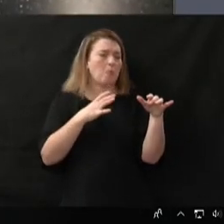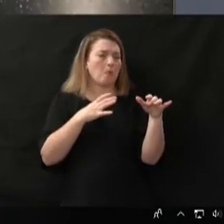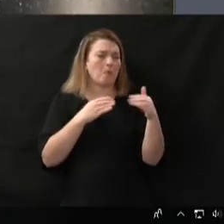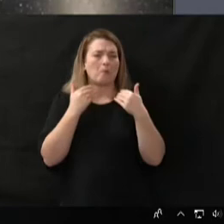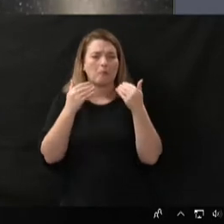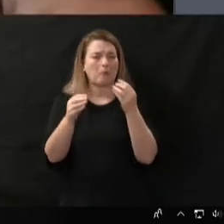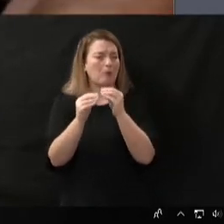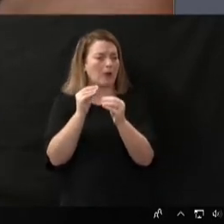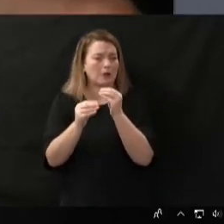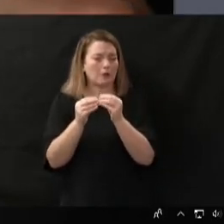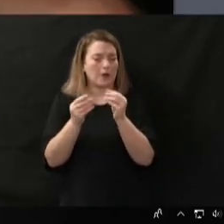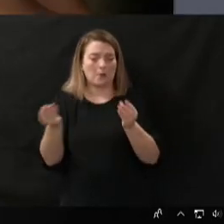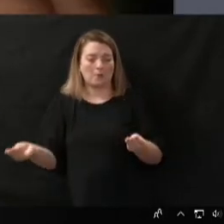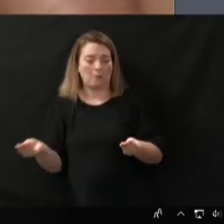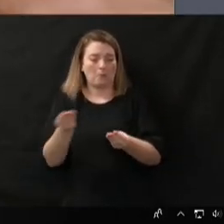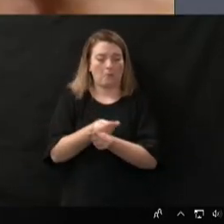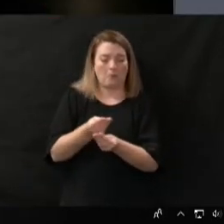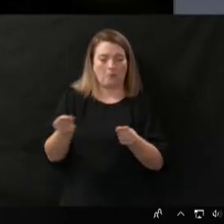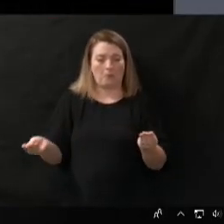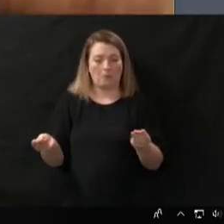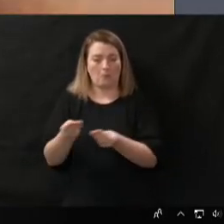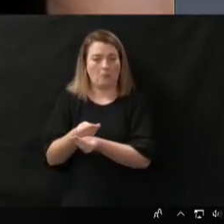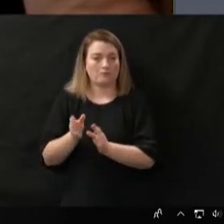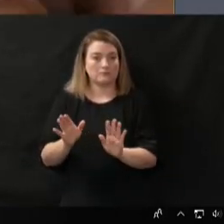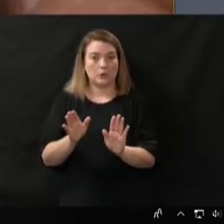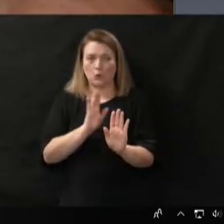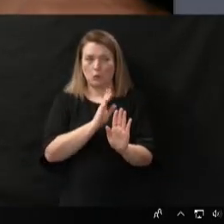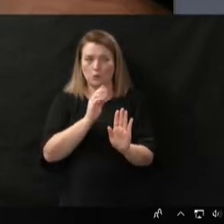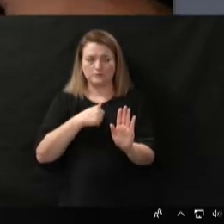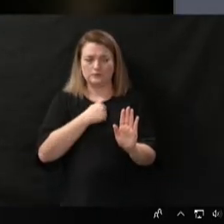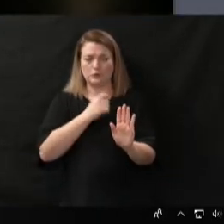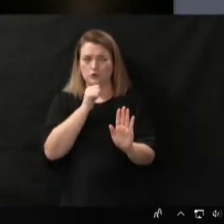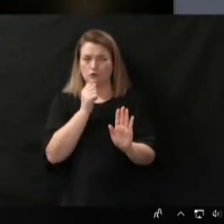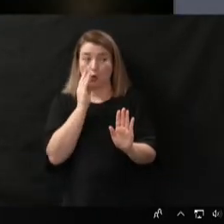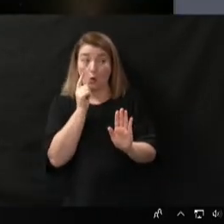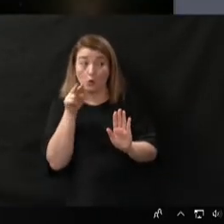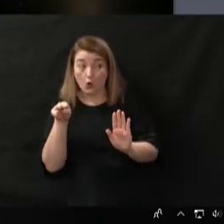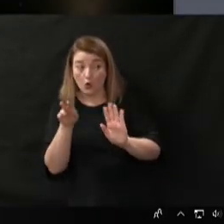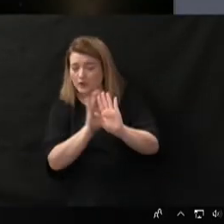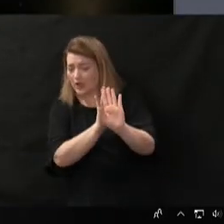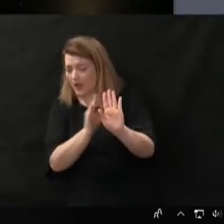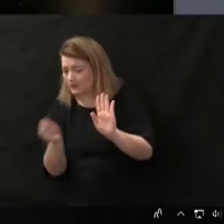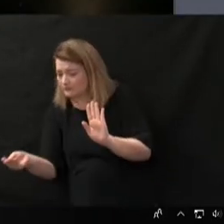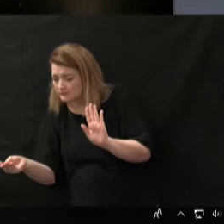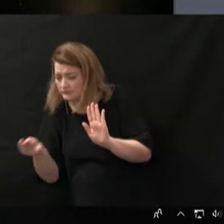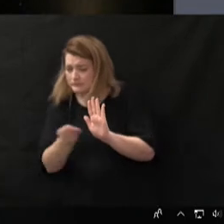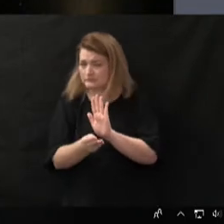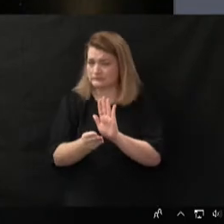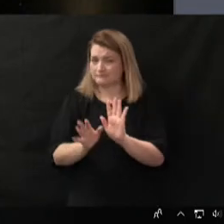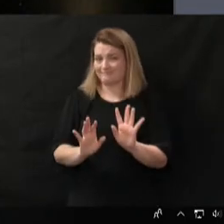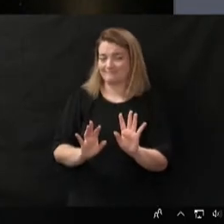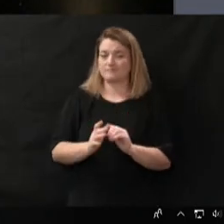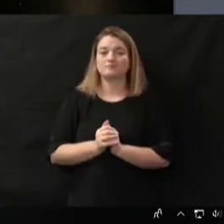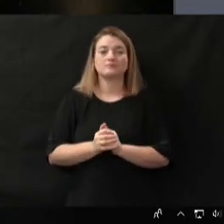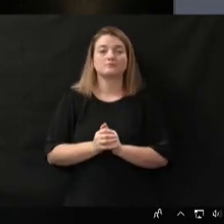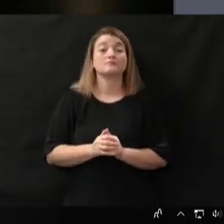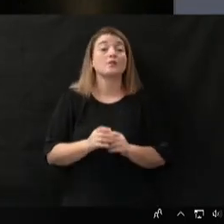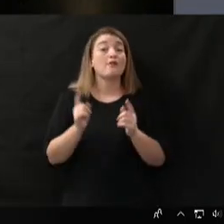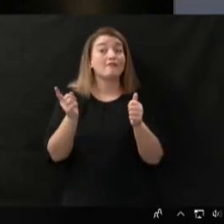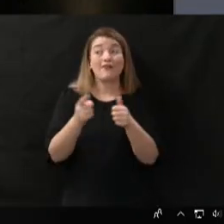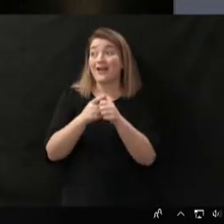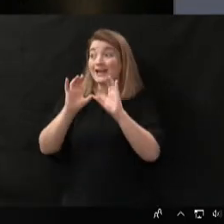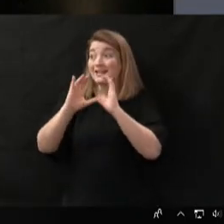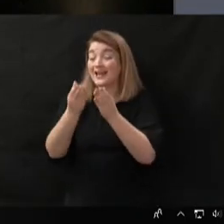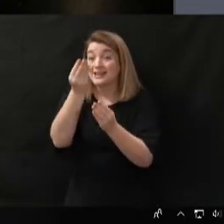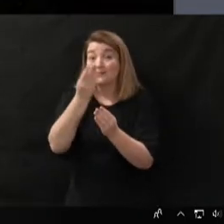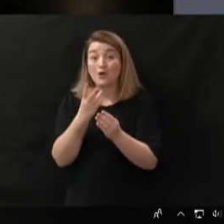okay? Next time, I always go, oh, don't look at that. All right, first thing is, class, tell me what the